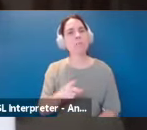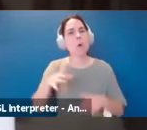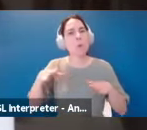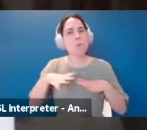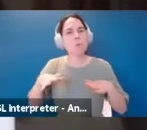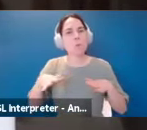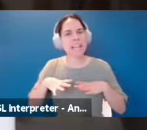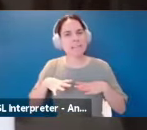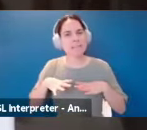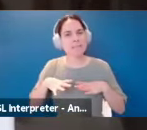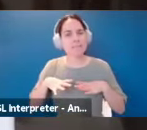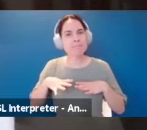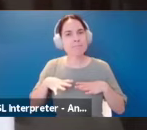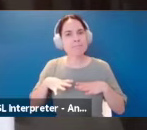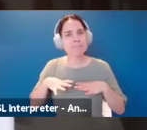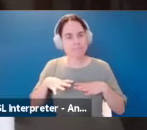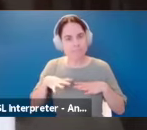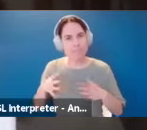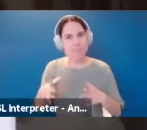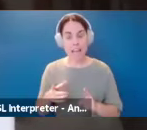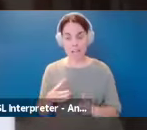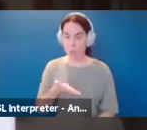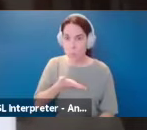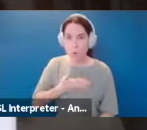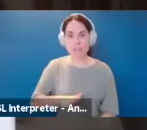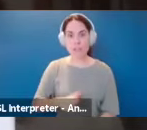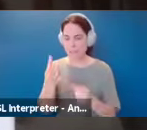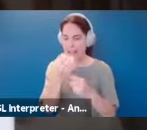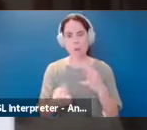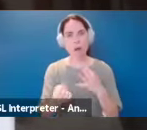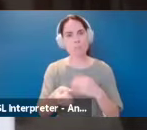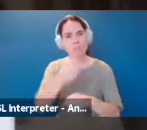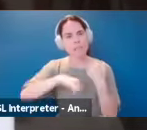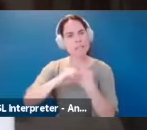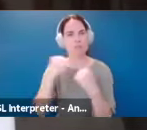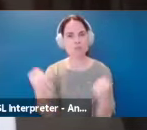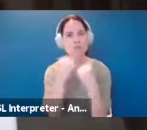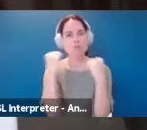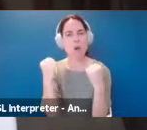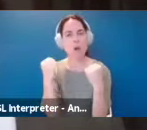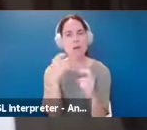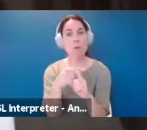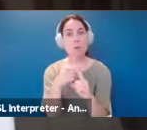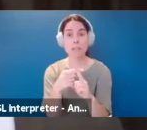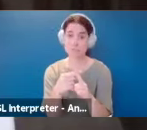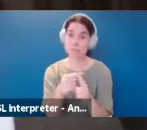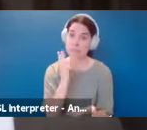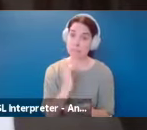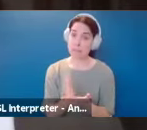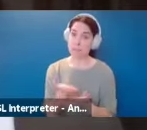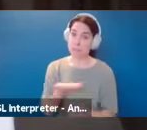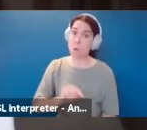outcome. I strongly do. I want to see an end to any discrimination,